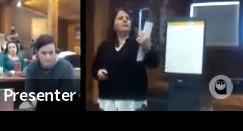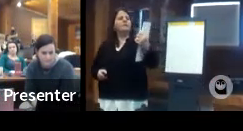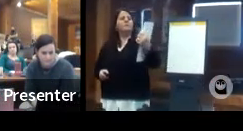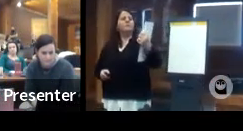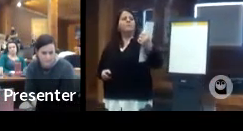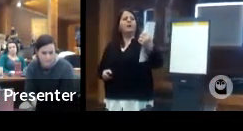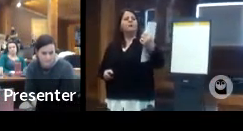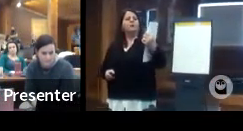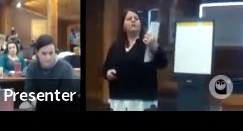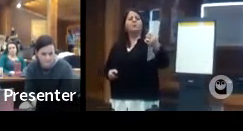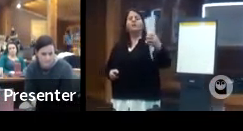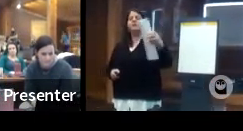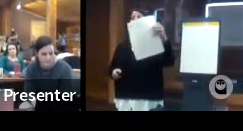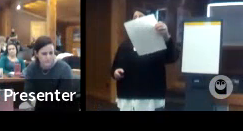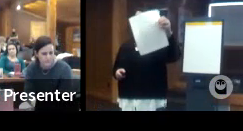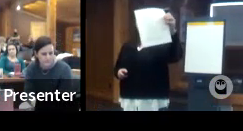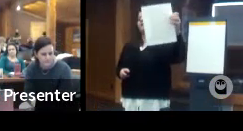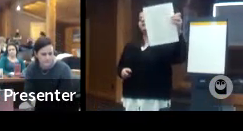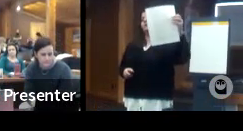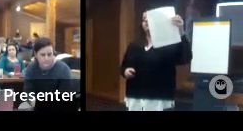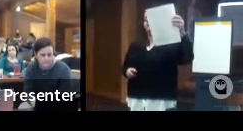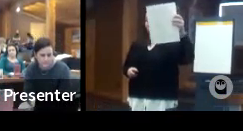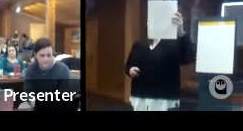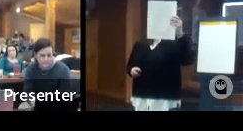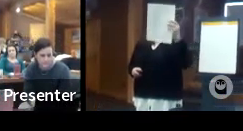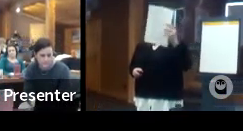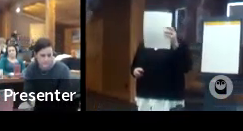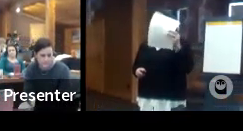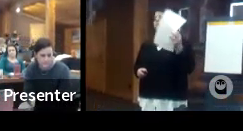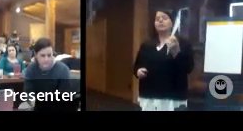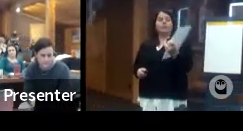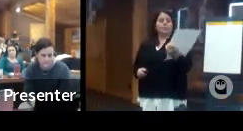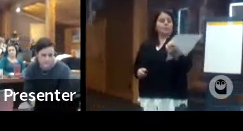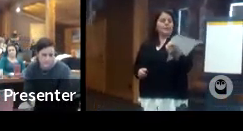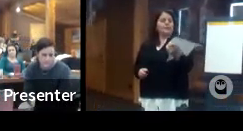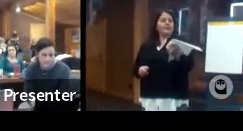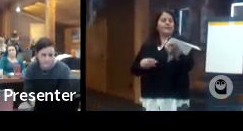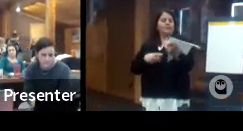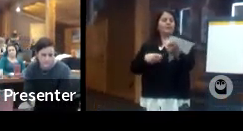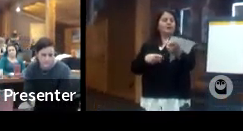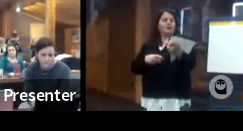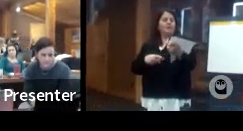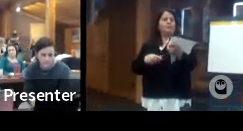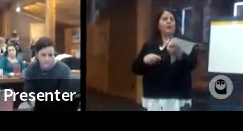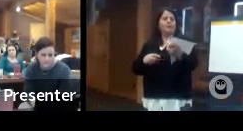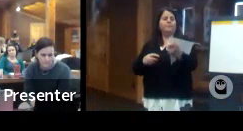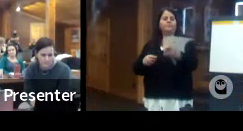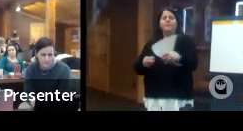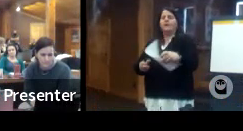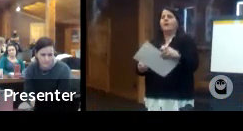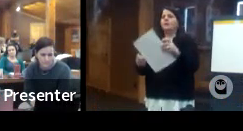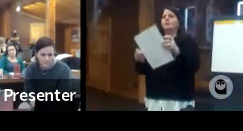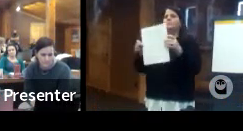So a handout of tips to prepare your expert witness for cross-examination. So this is helpful to look through, and the site to it is on the